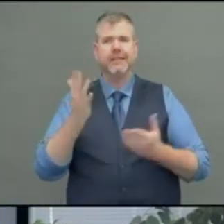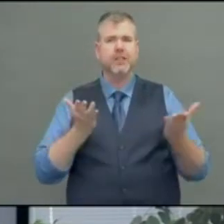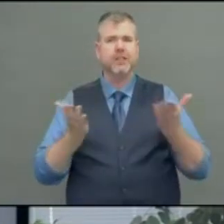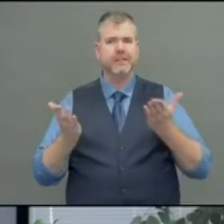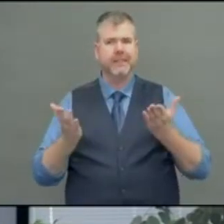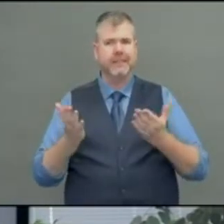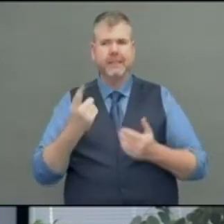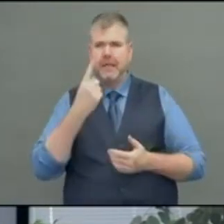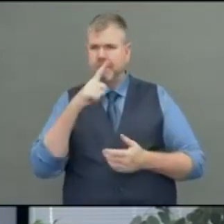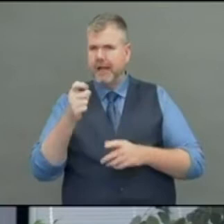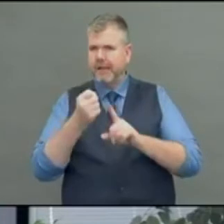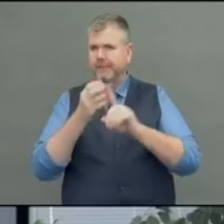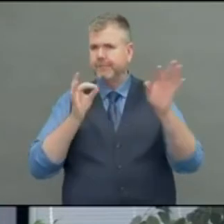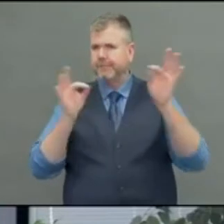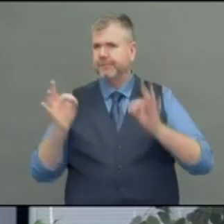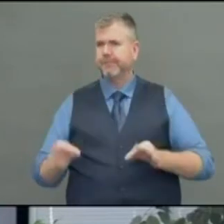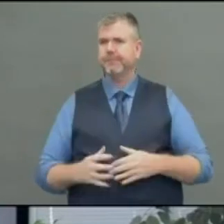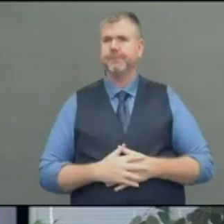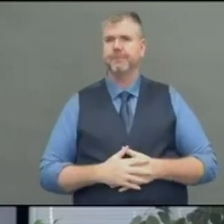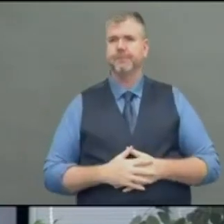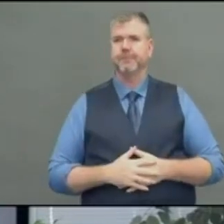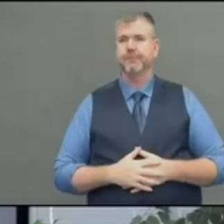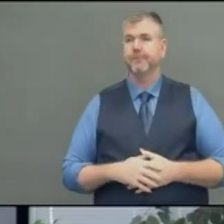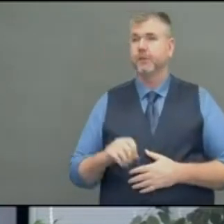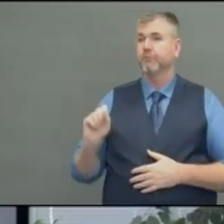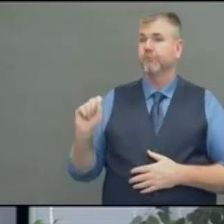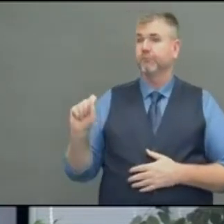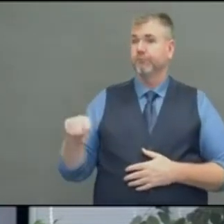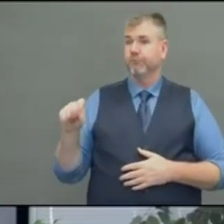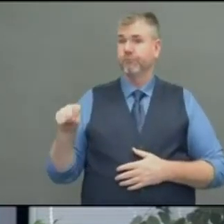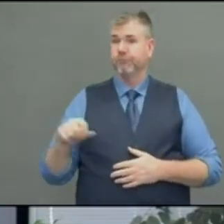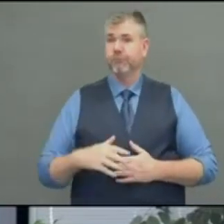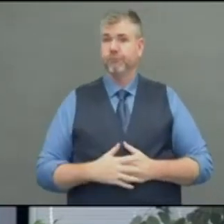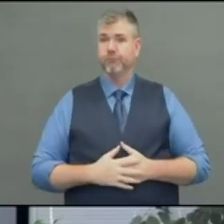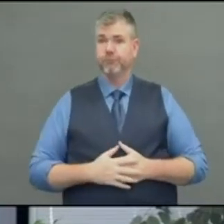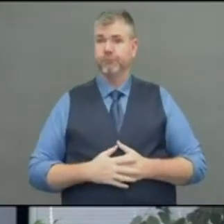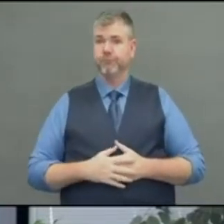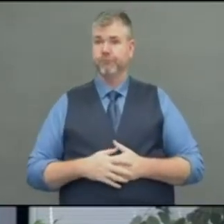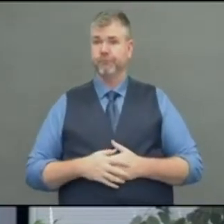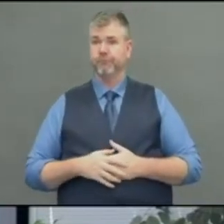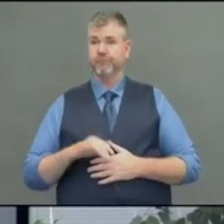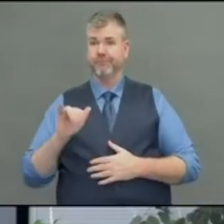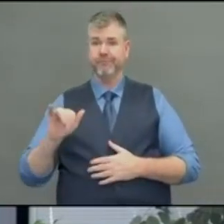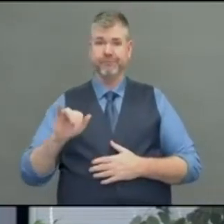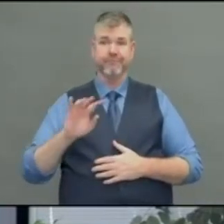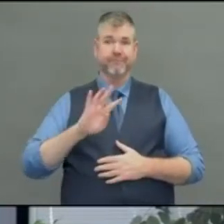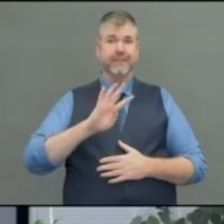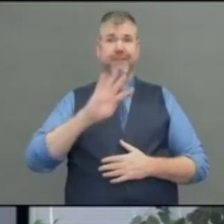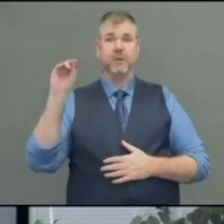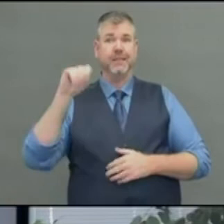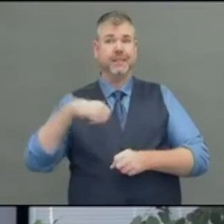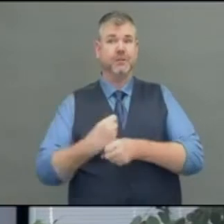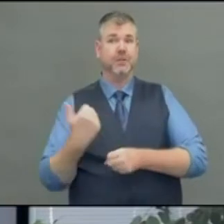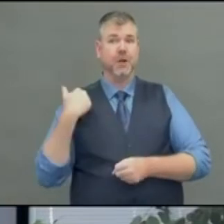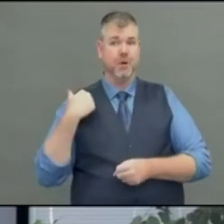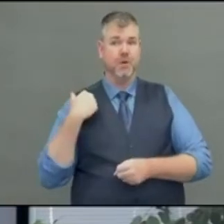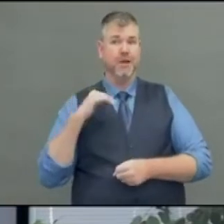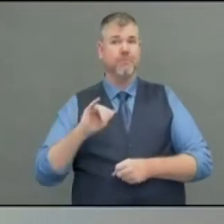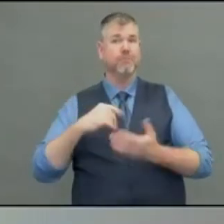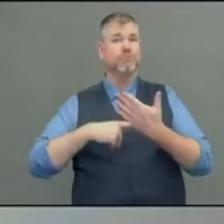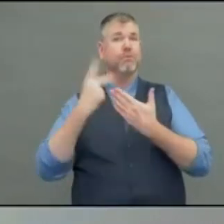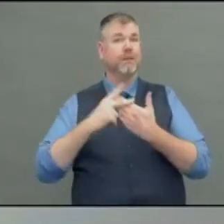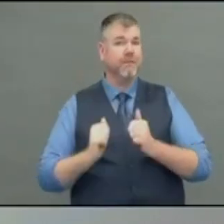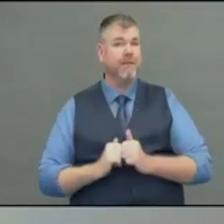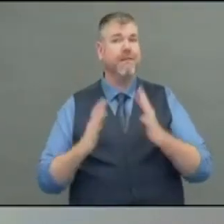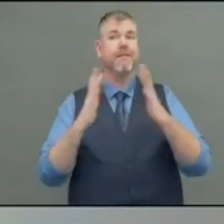is? Definitely. So when this program started over 40 years ago, the goal was to ensure that the